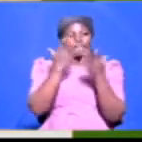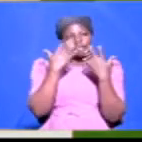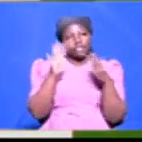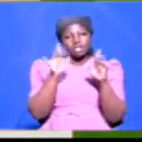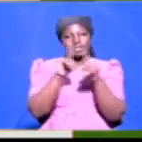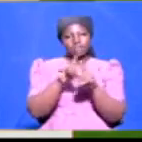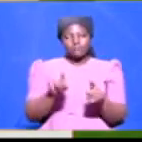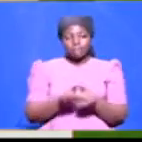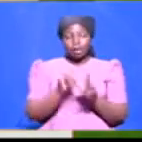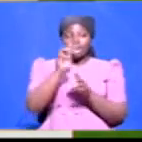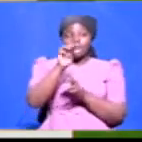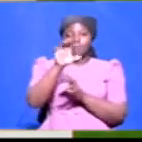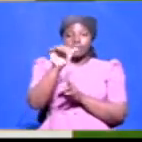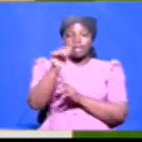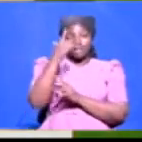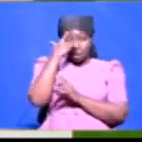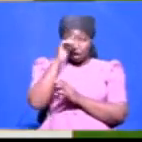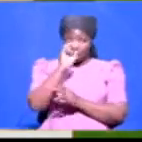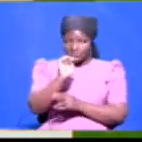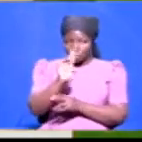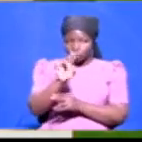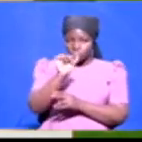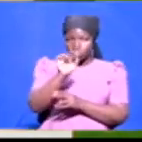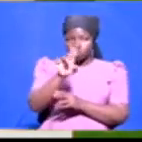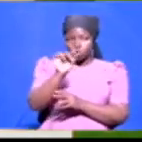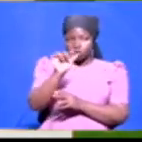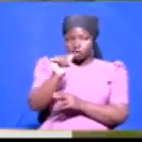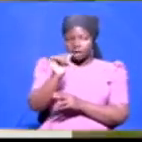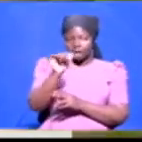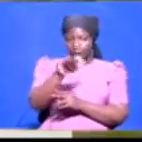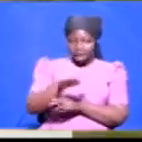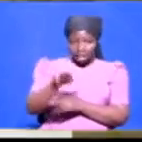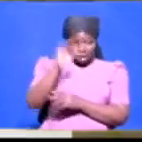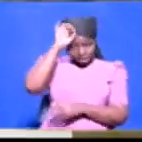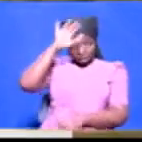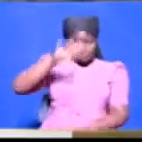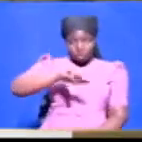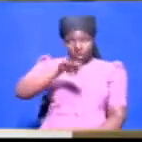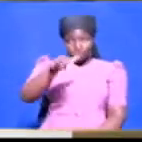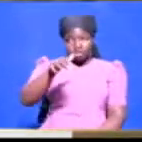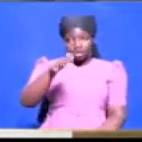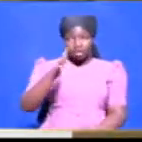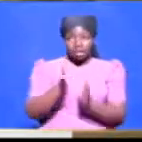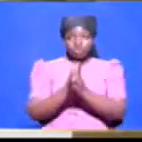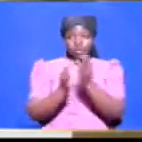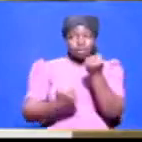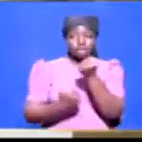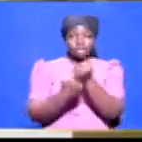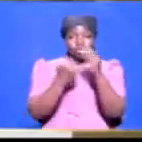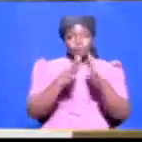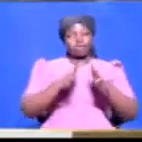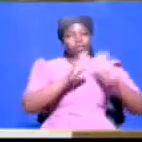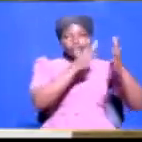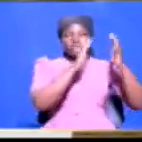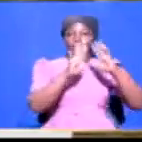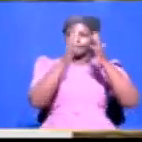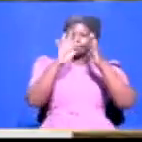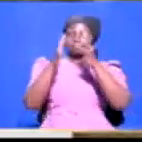Assembly for Muguga Ward of Kiambu County. With his supporters bursting into celebration,